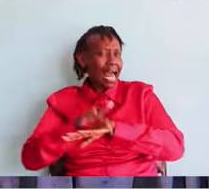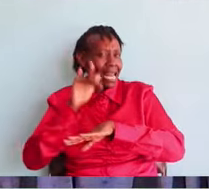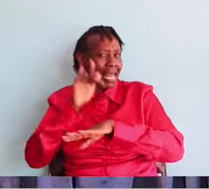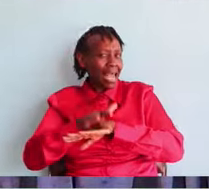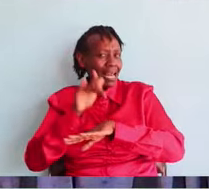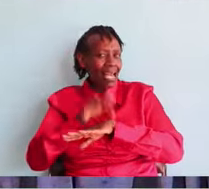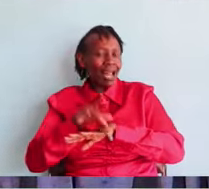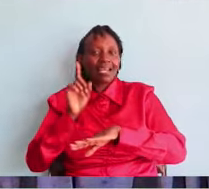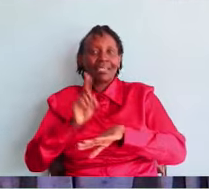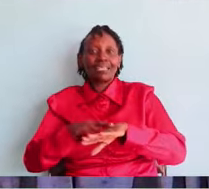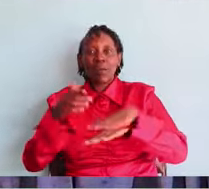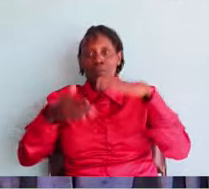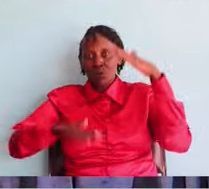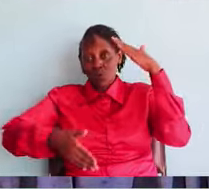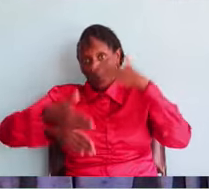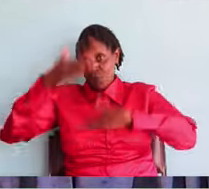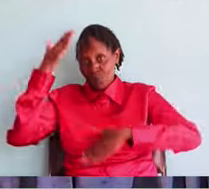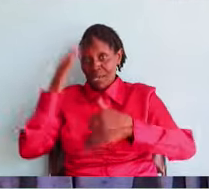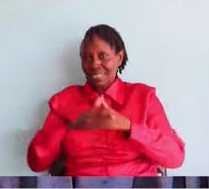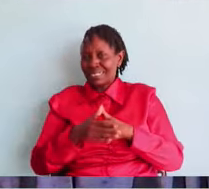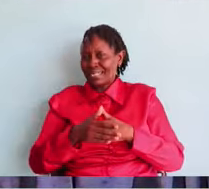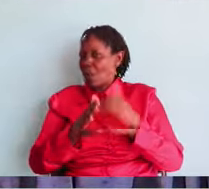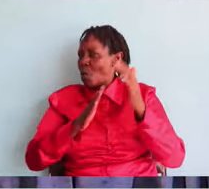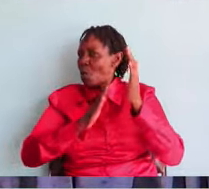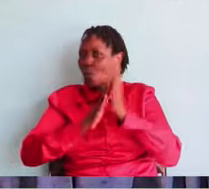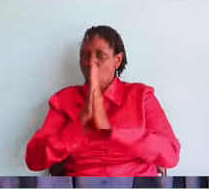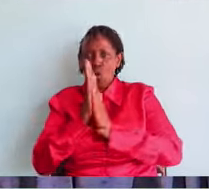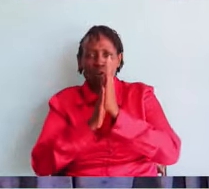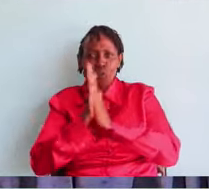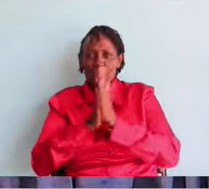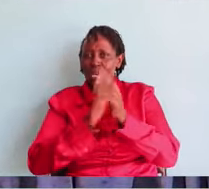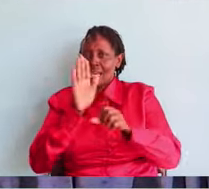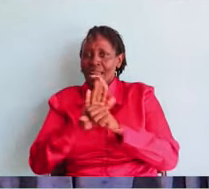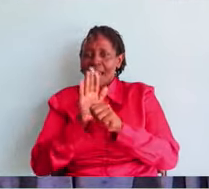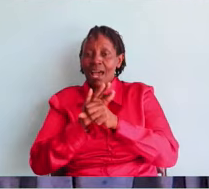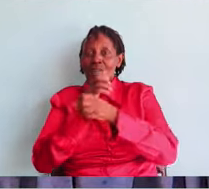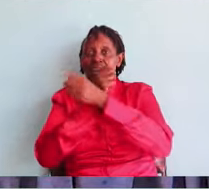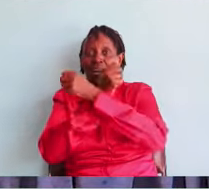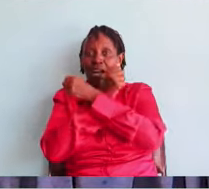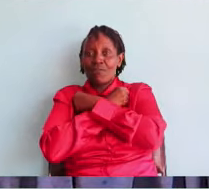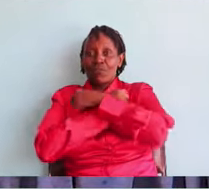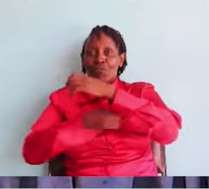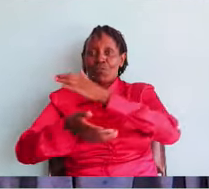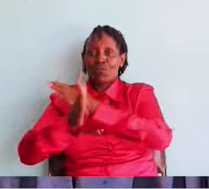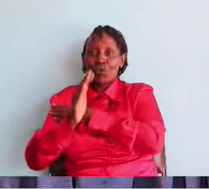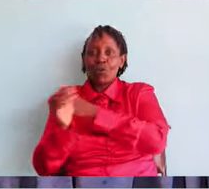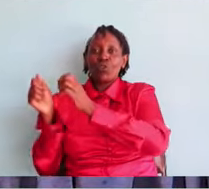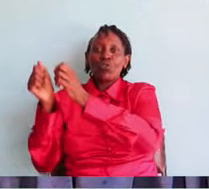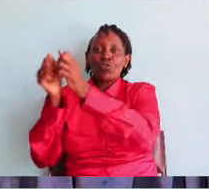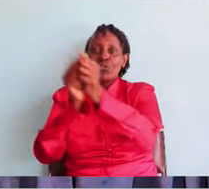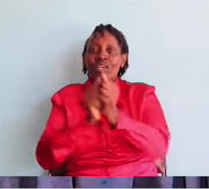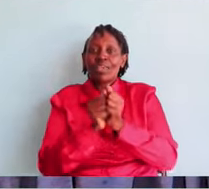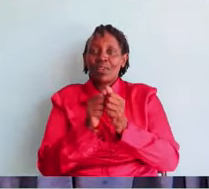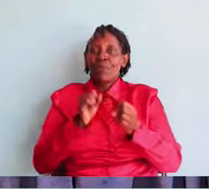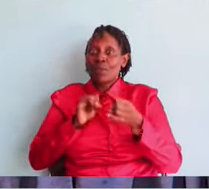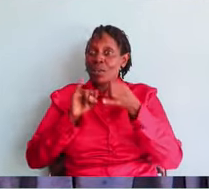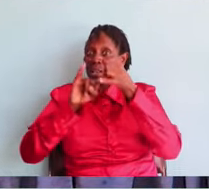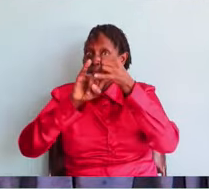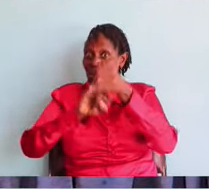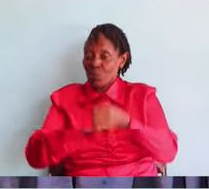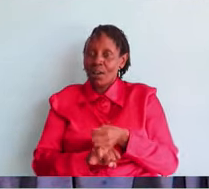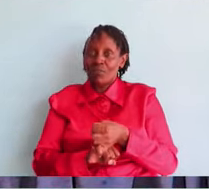one of the things he is very passionate about, his love for God. And together with his dear wife, Reverend Phoebe. So we are very privileged to